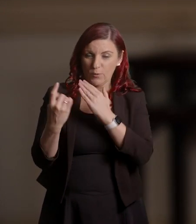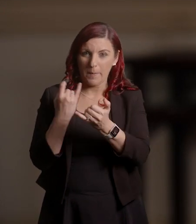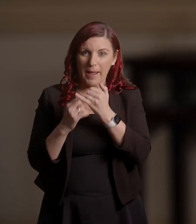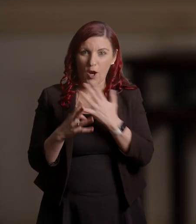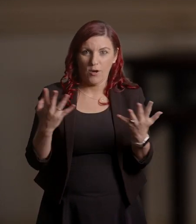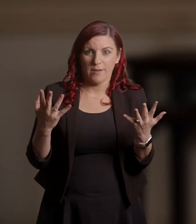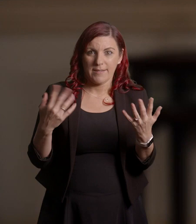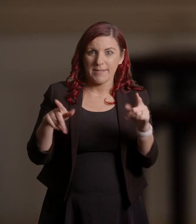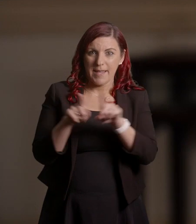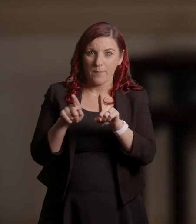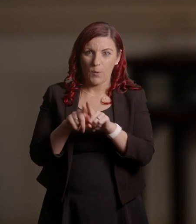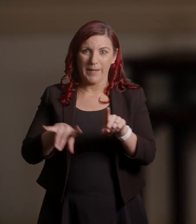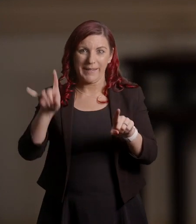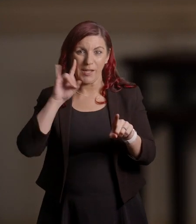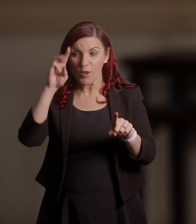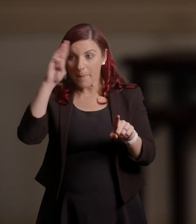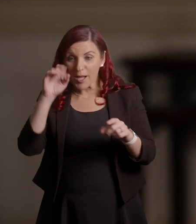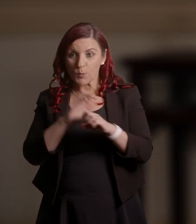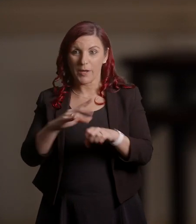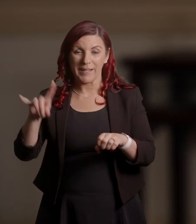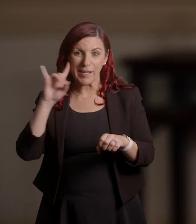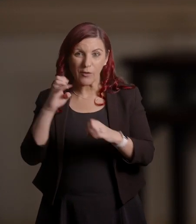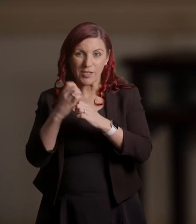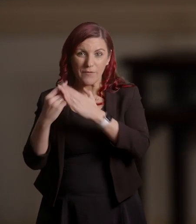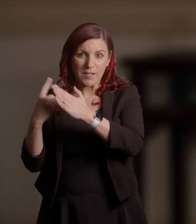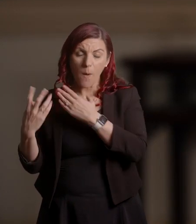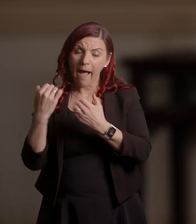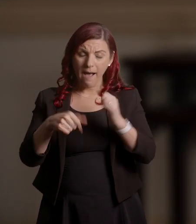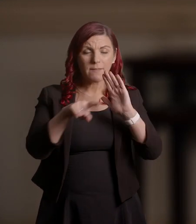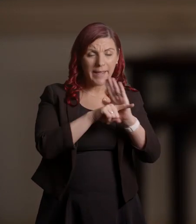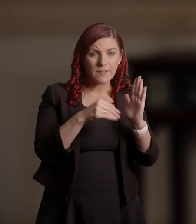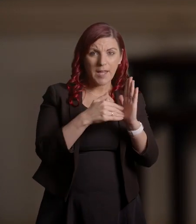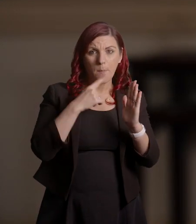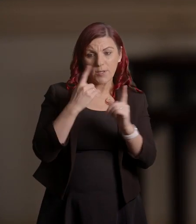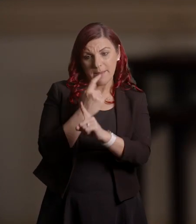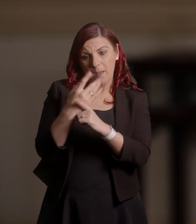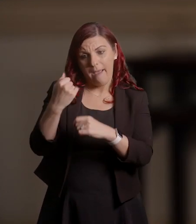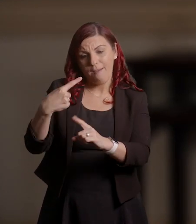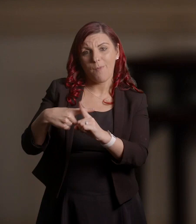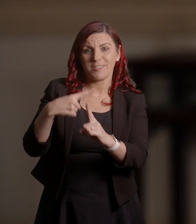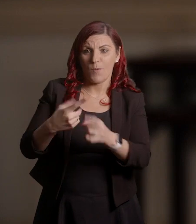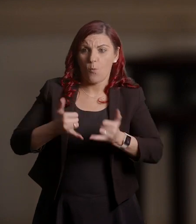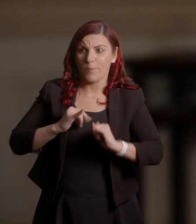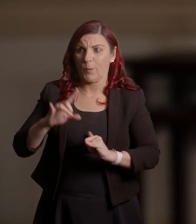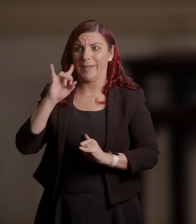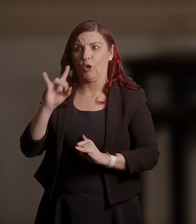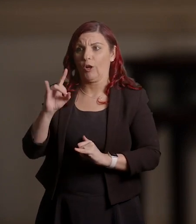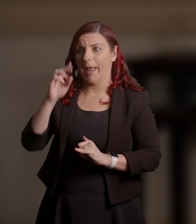from Ciara to the full forward line on the pitch. You could hear management. So in ways there's negatives to it, but we also had to look at the positives.